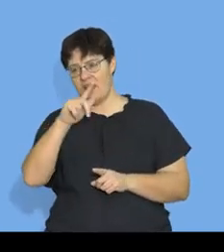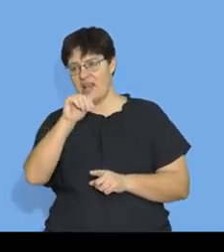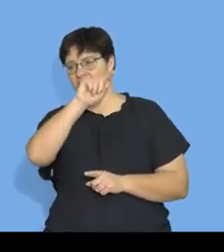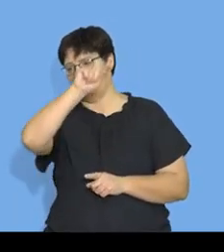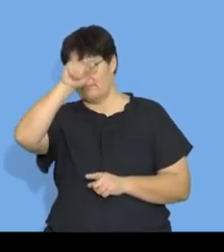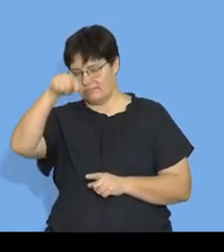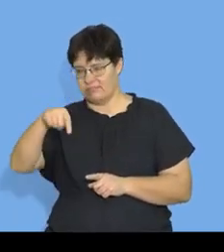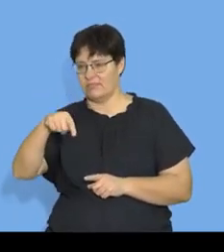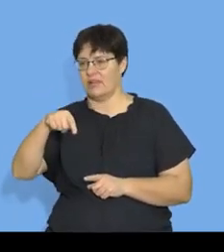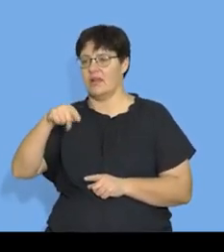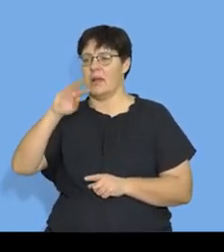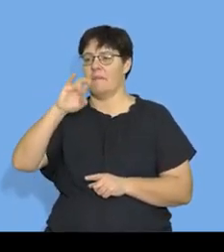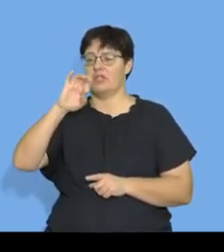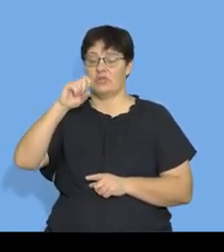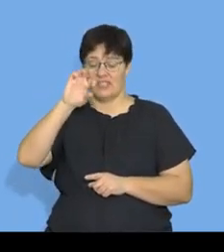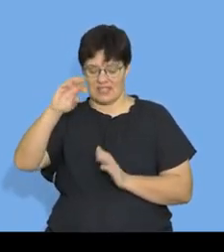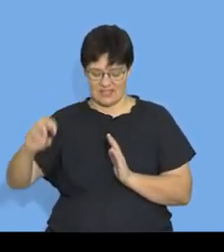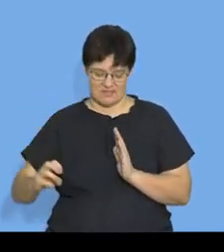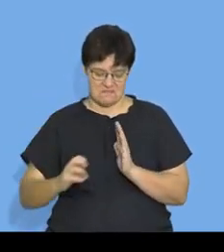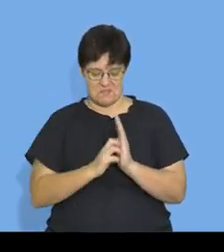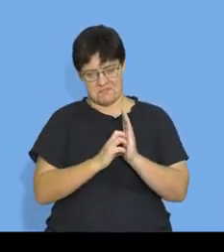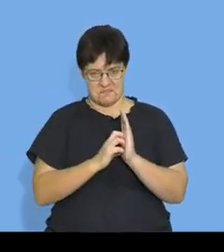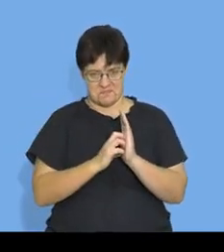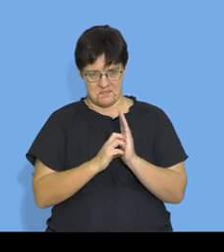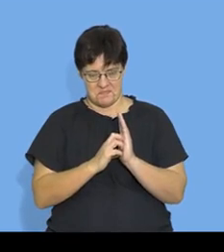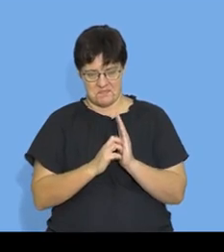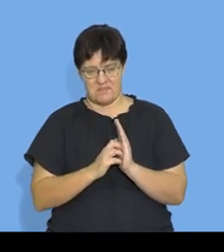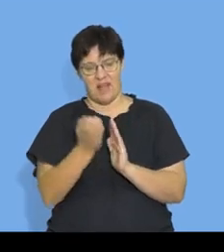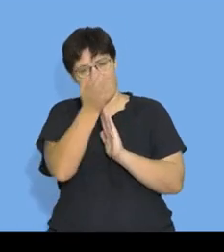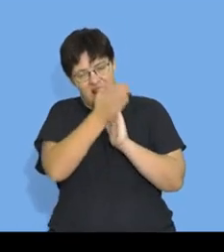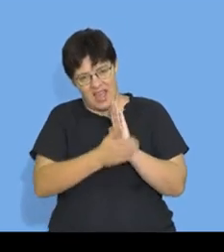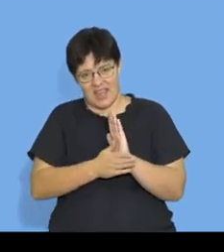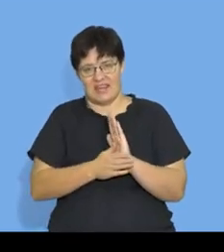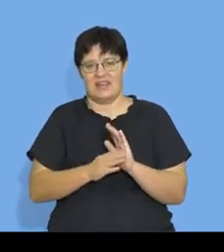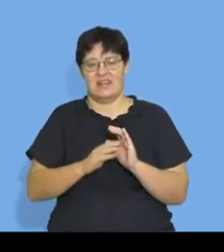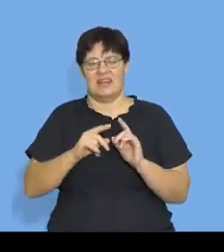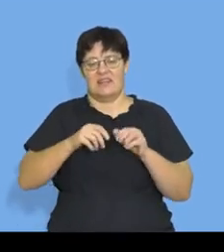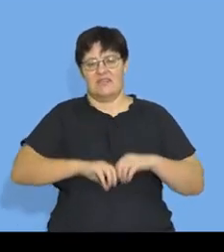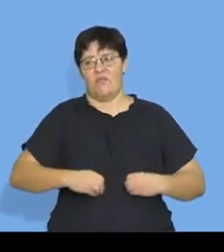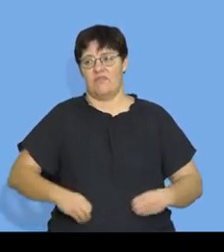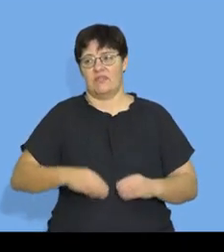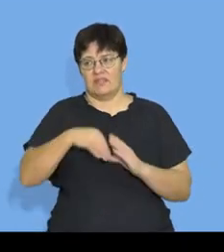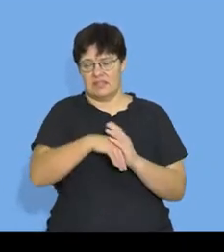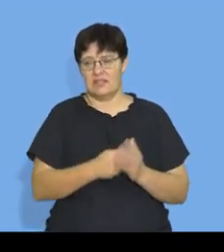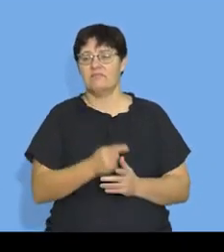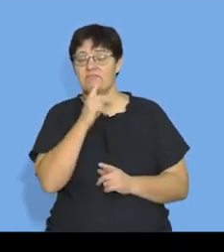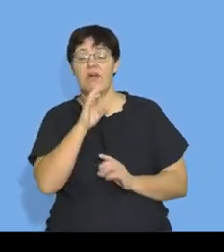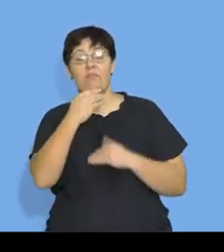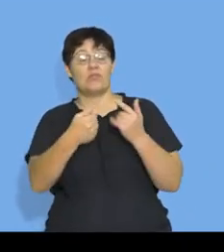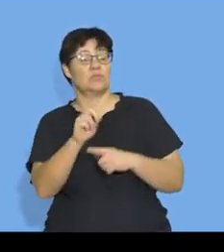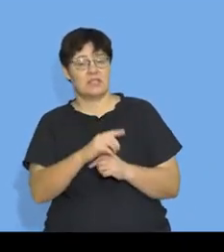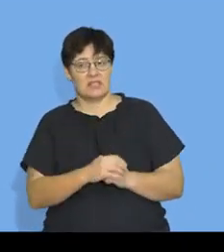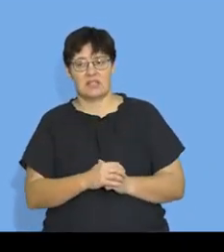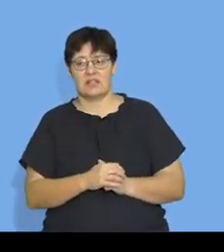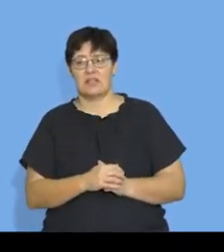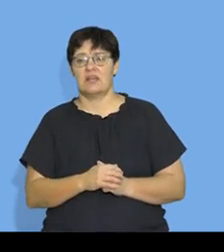morula to then the blastocyst attaching onto the lining of the endometrium. And that process we